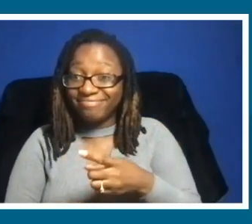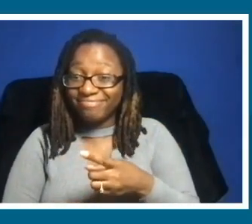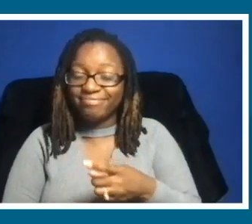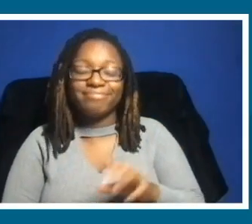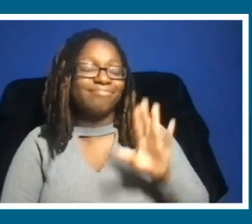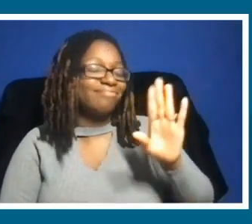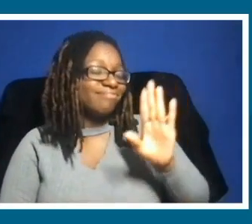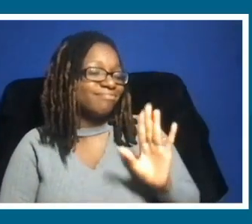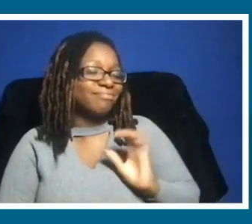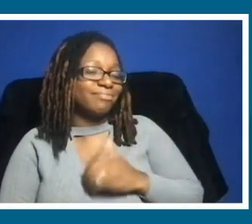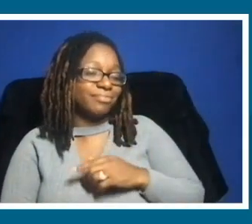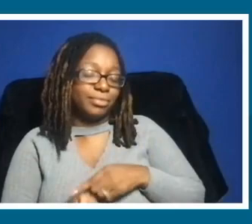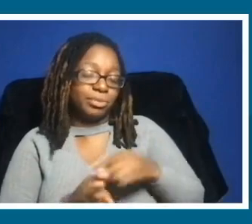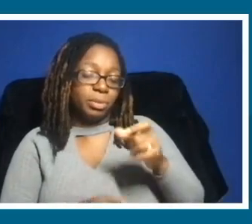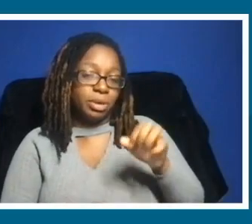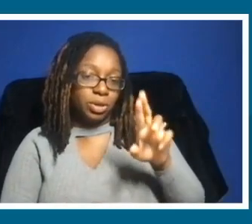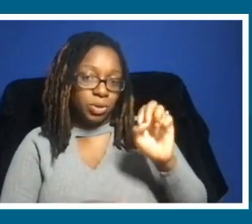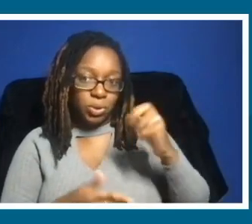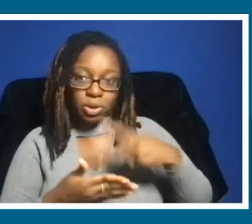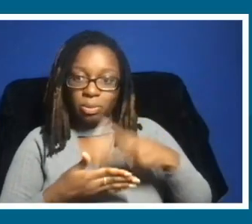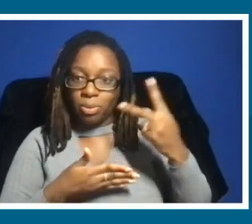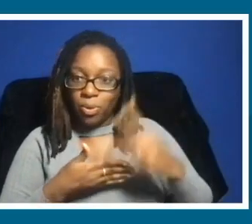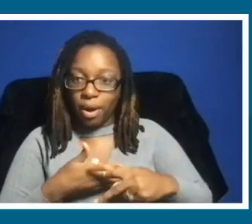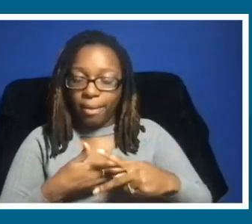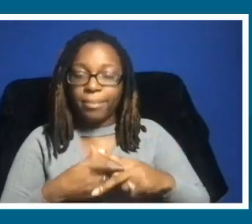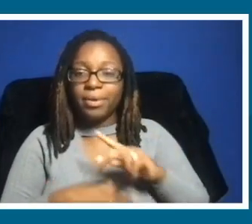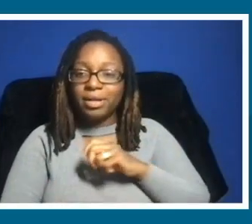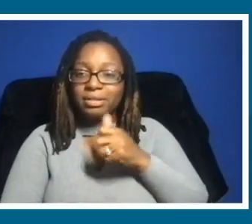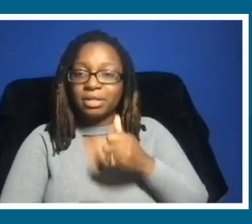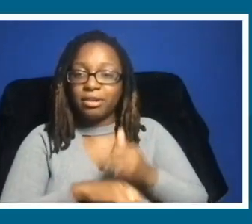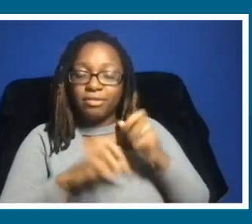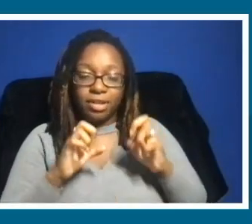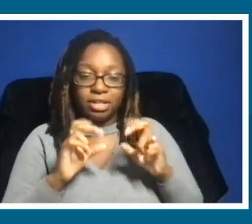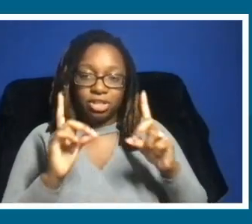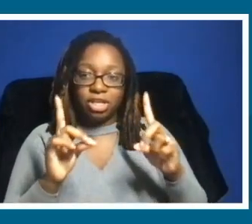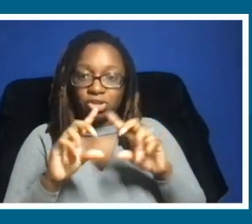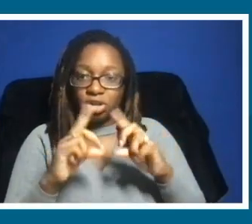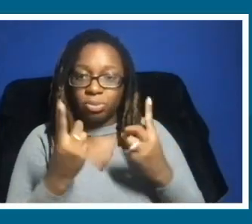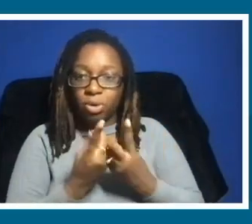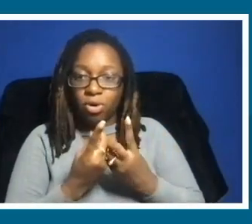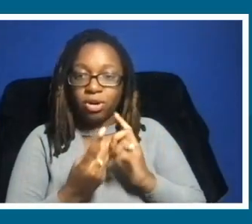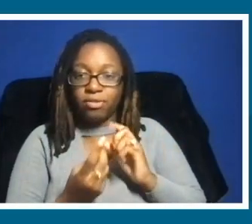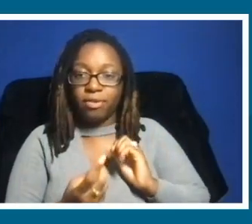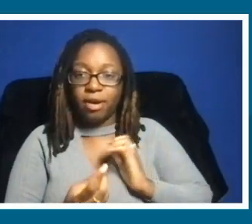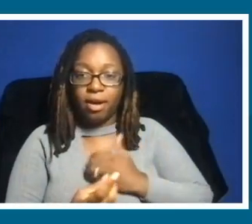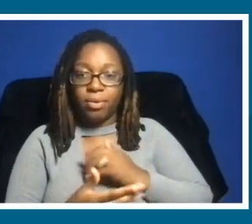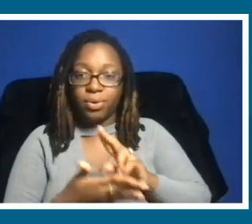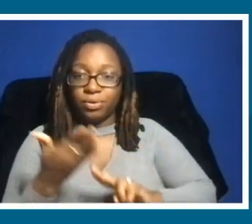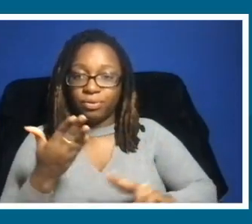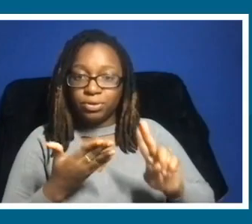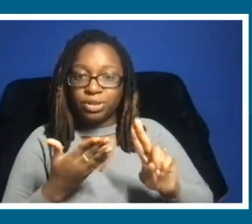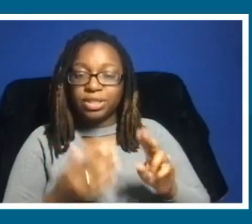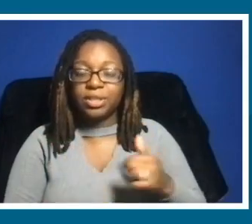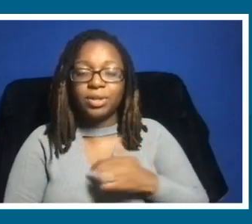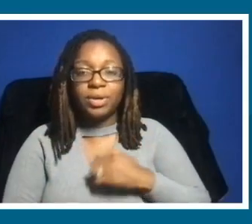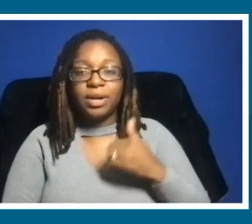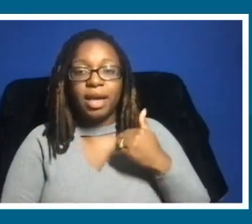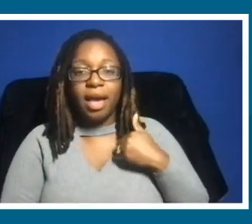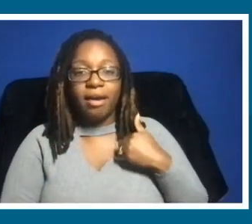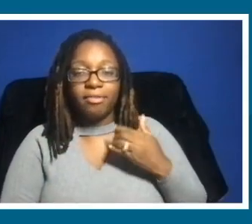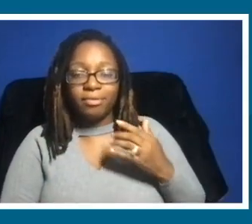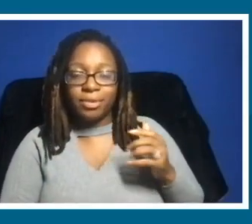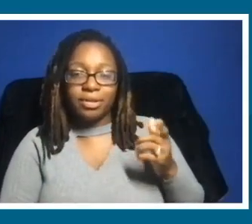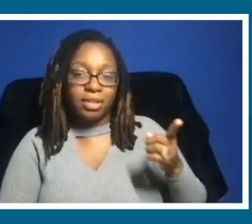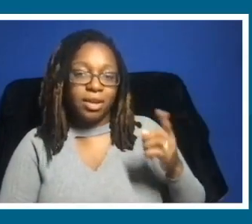source program is based in the education department of our university. We have also been with Teaching with